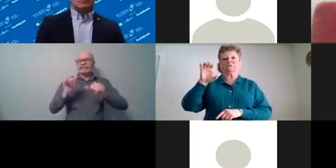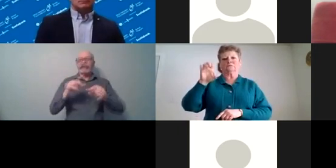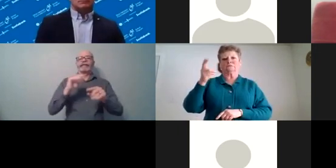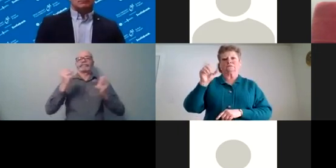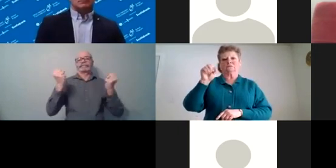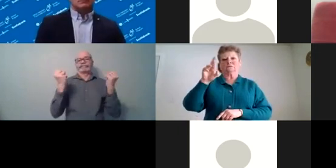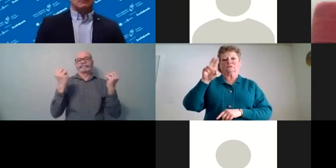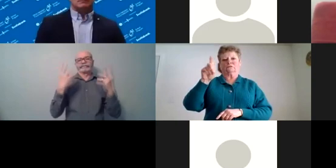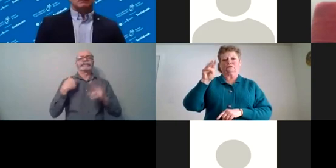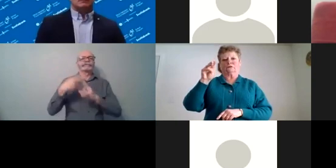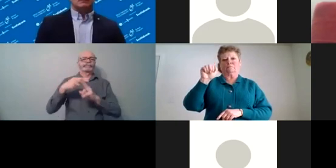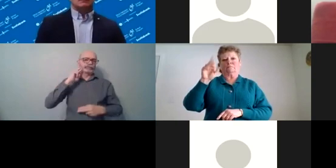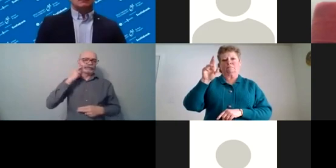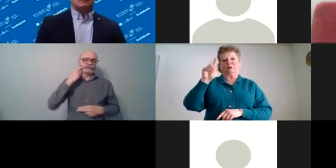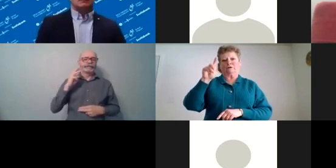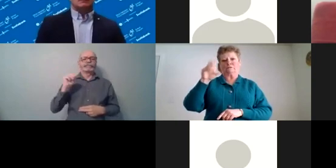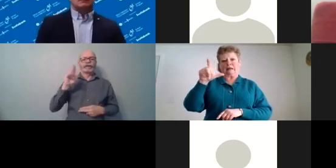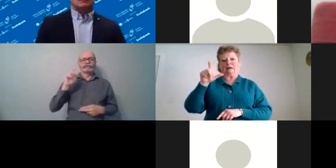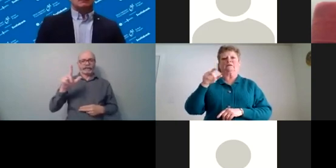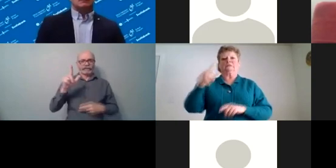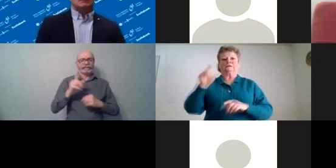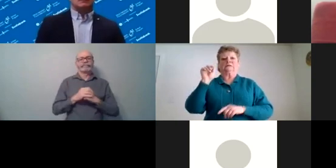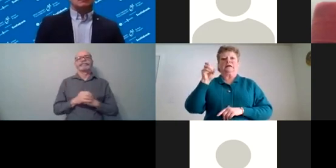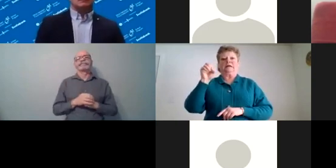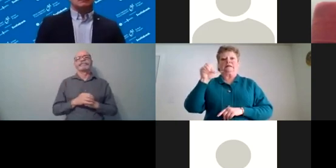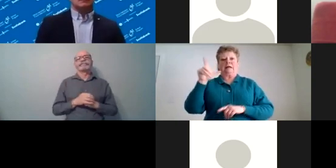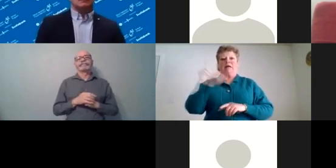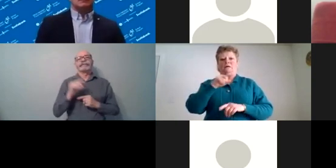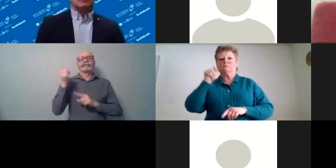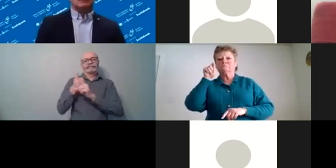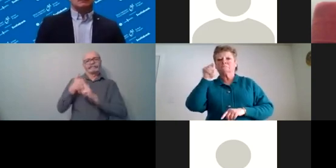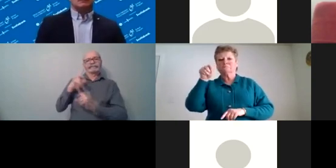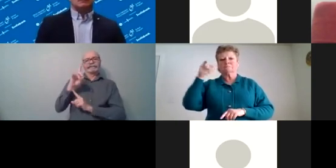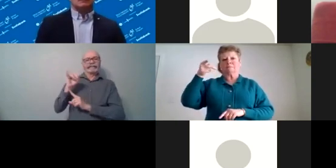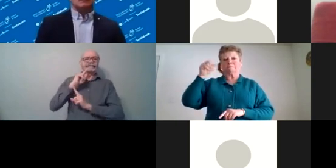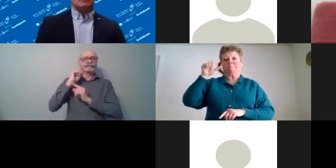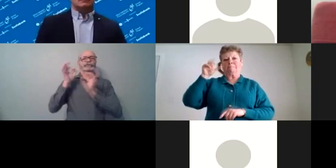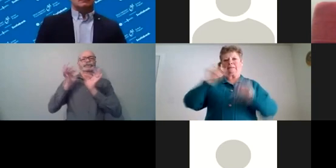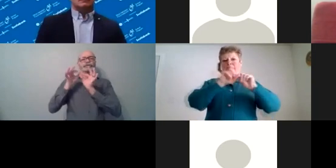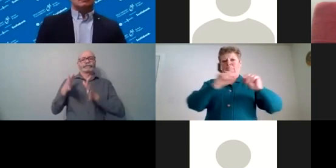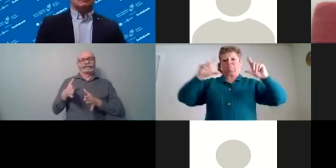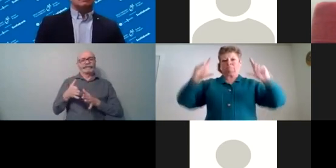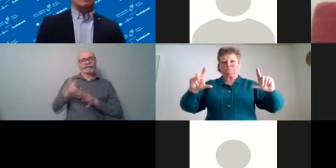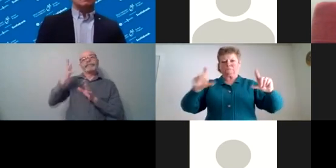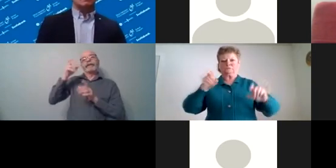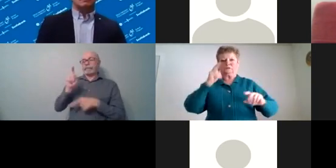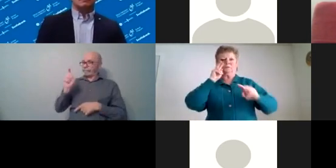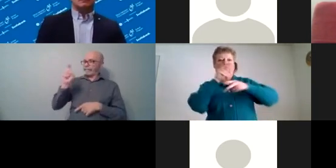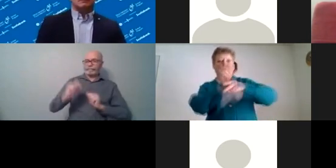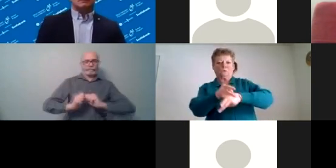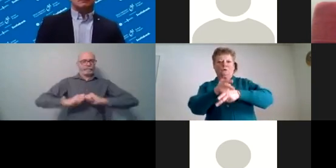our ASL interpreter. If you would like to pin his screen, that will be the best way to watch along with